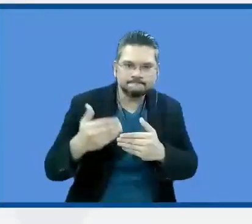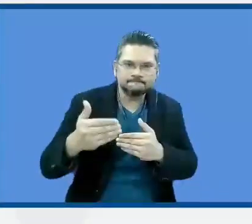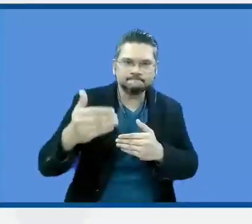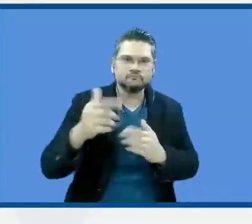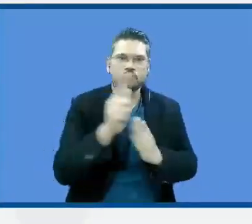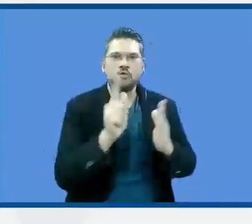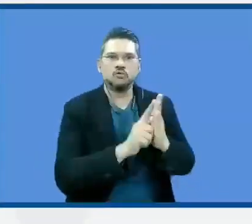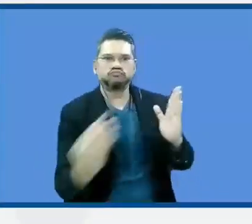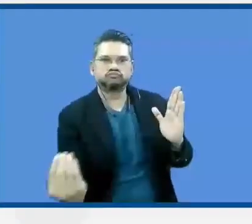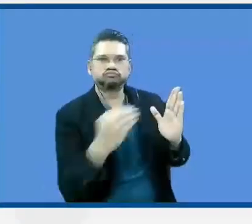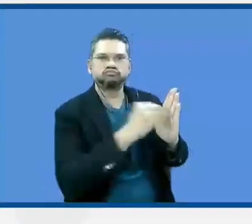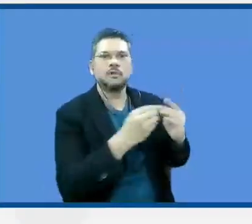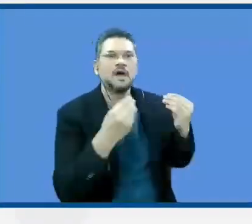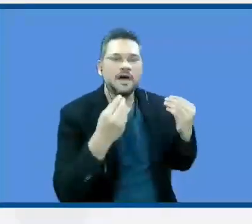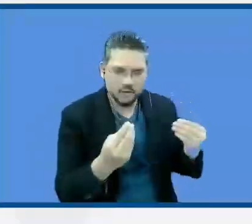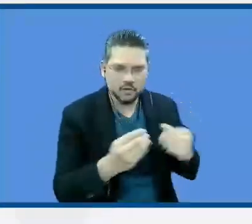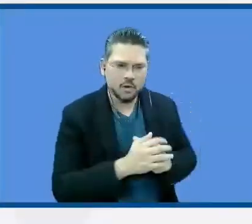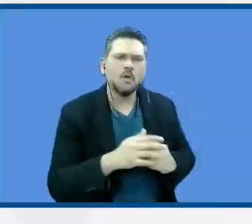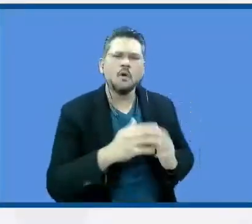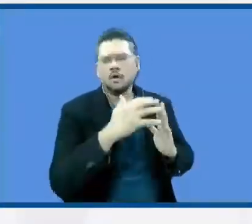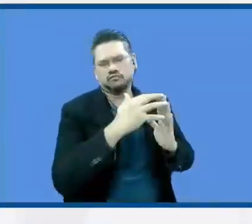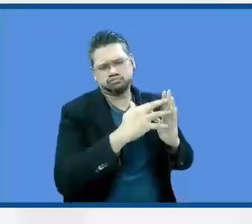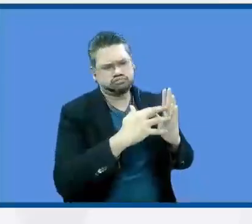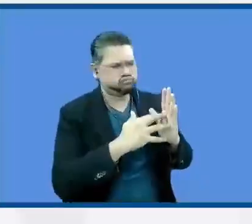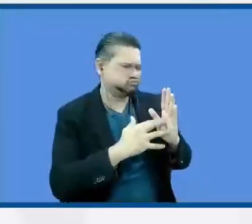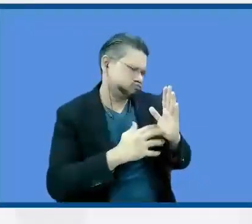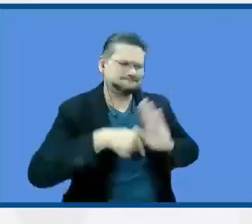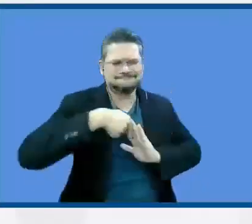that is detailed in the legislation. So,